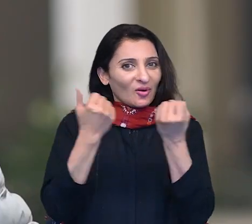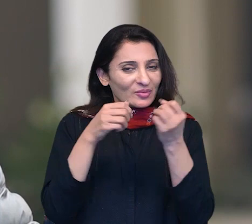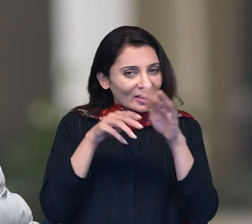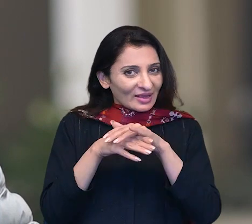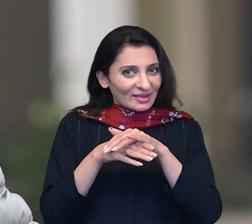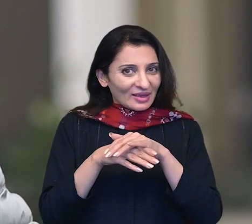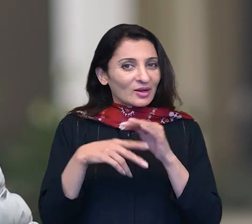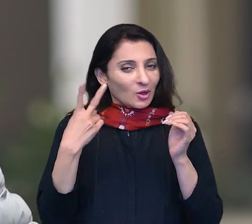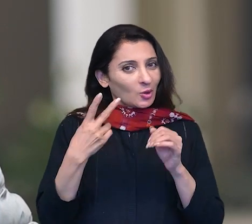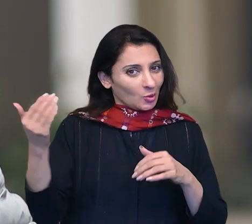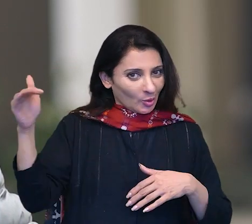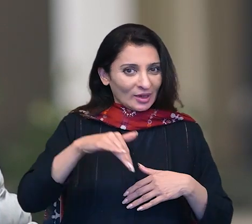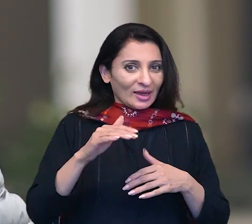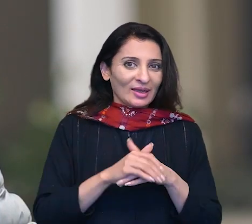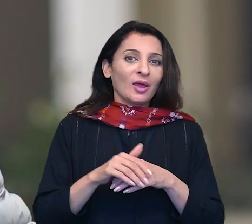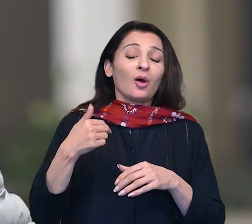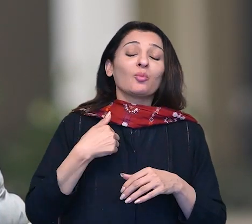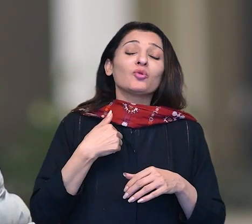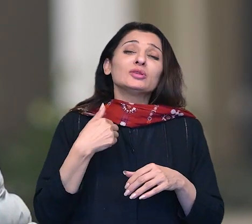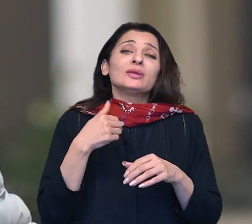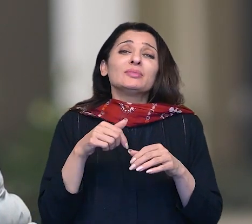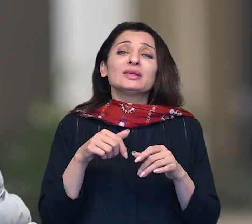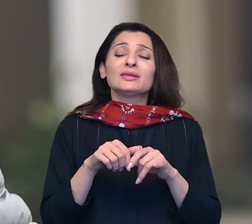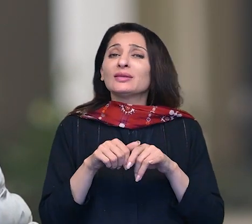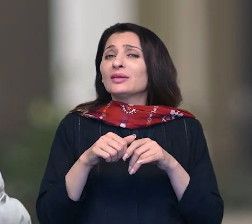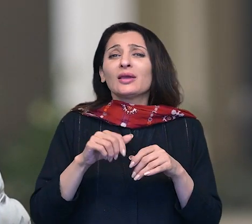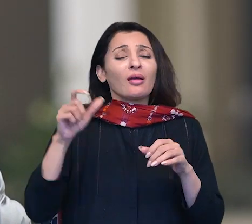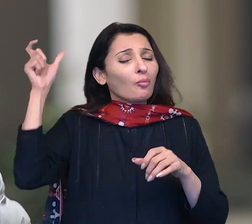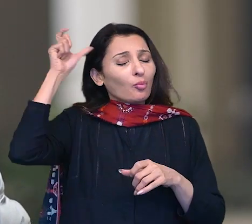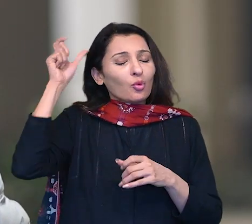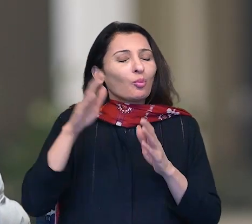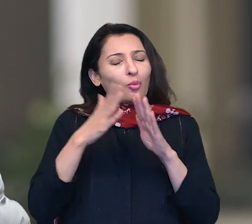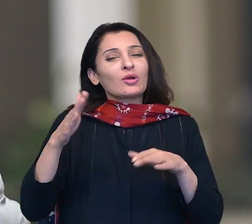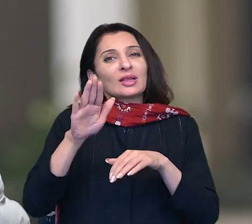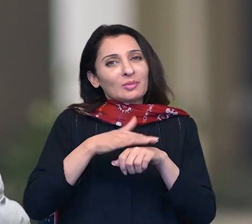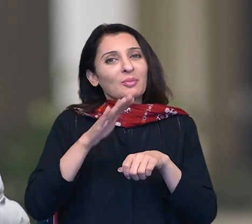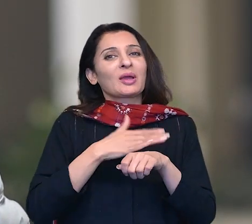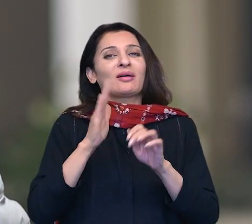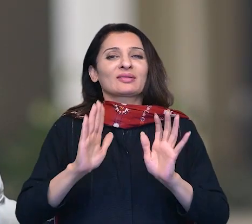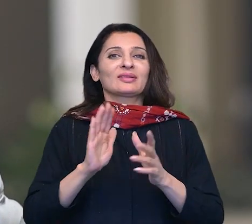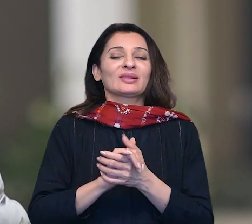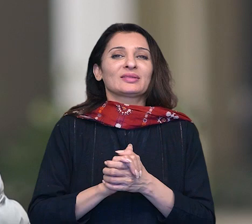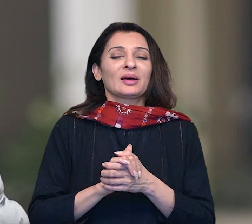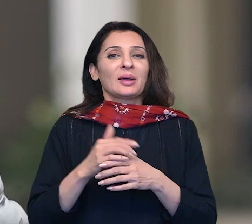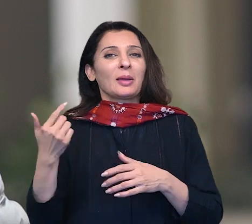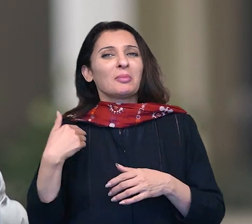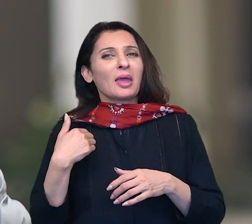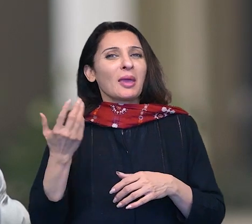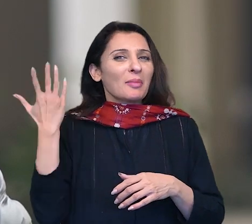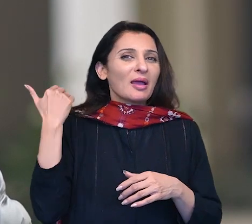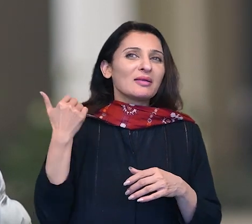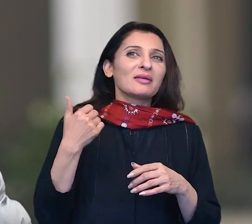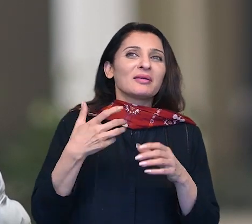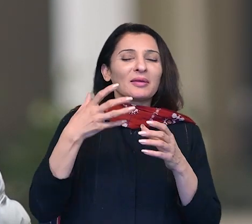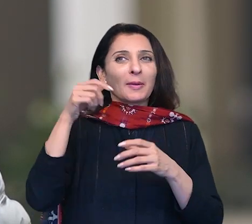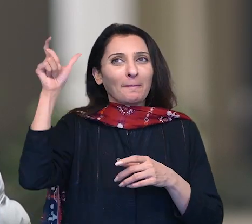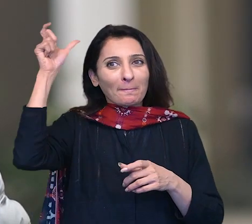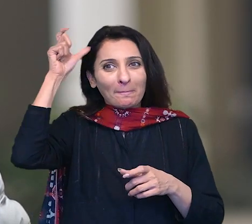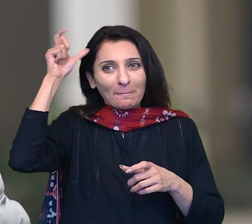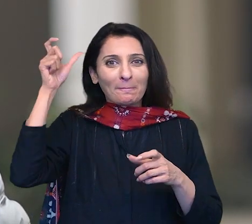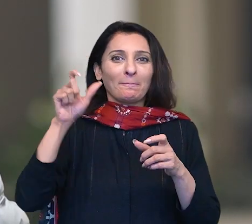cows, to his farm, and I also loved animals since my childhood.